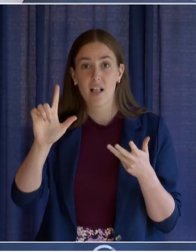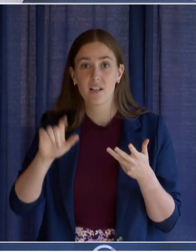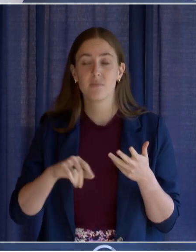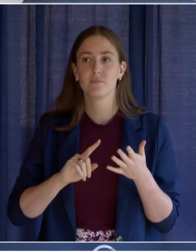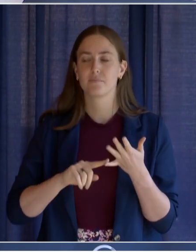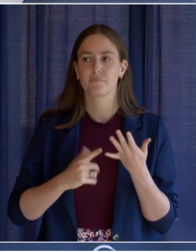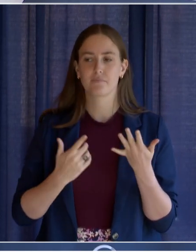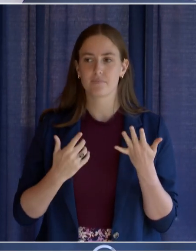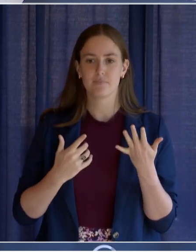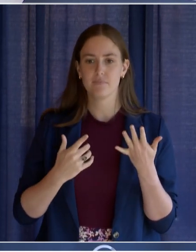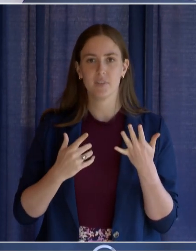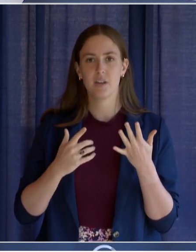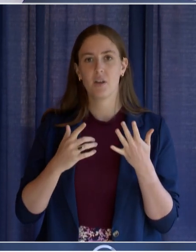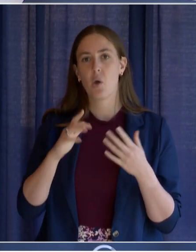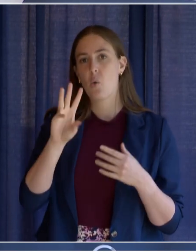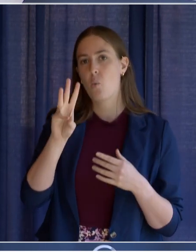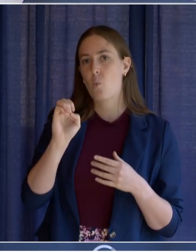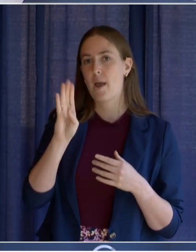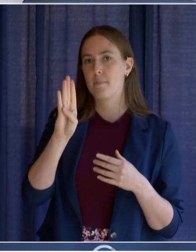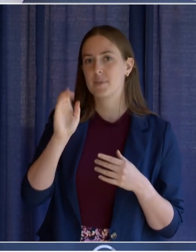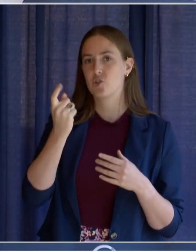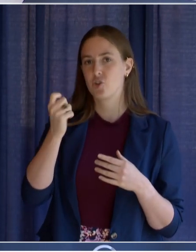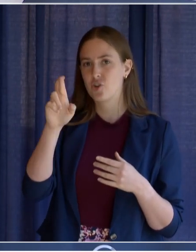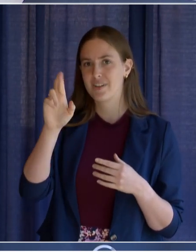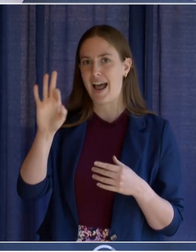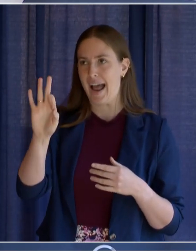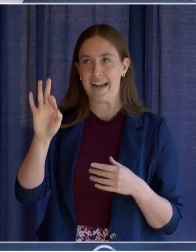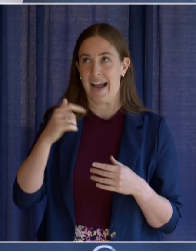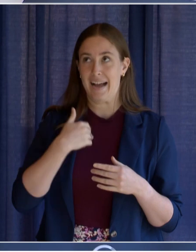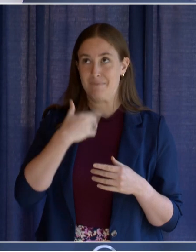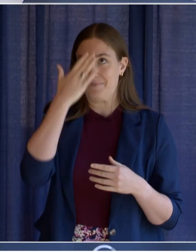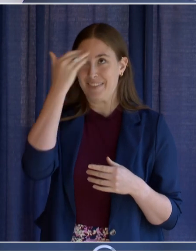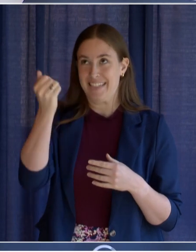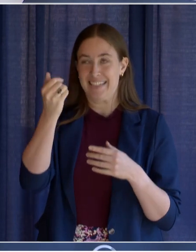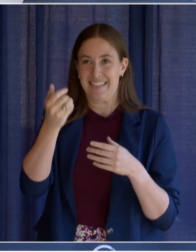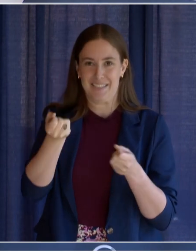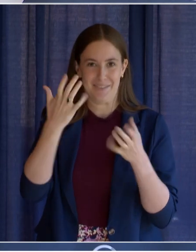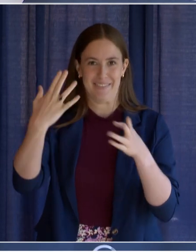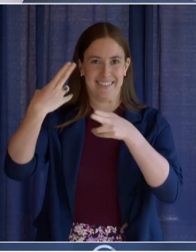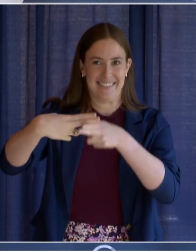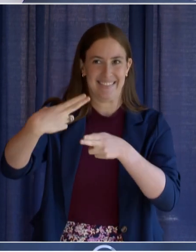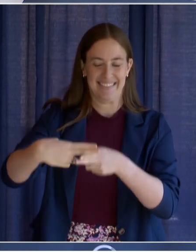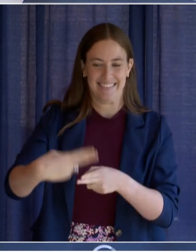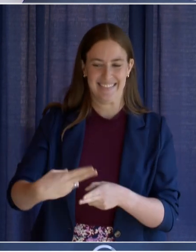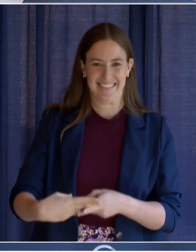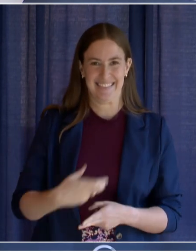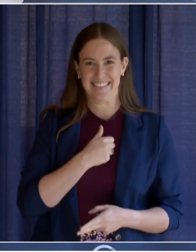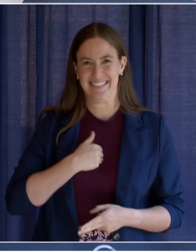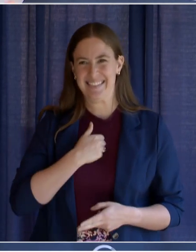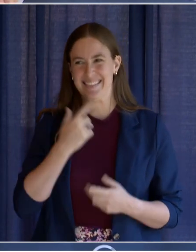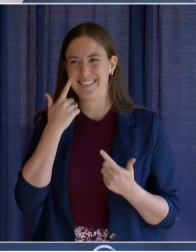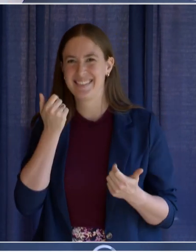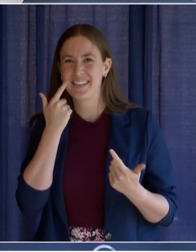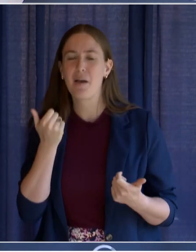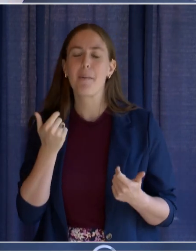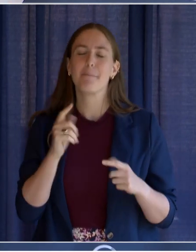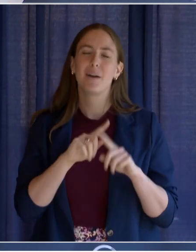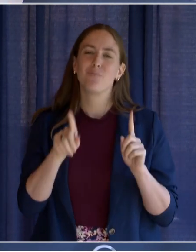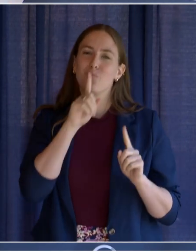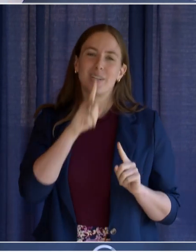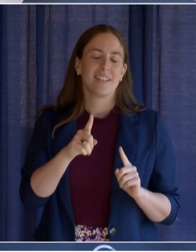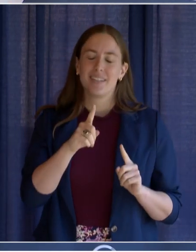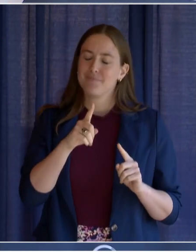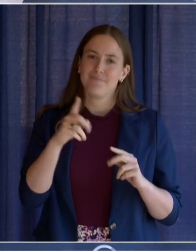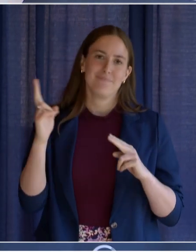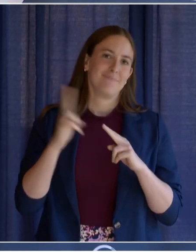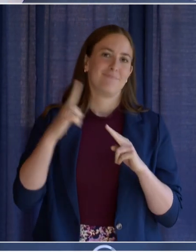so then Webster 9. I am forgetting someone, but this is like the A team, local team that built